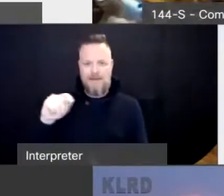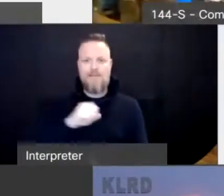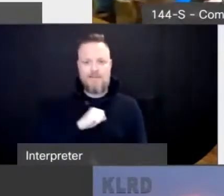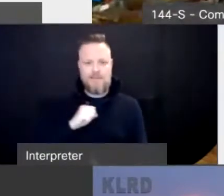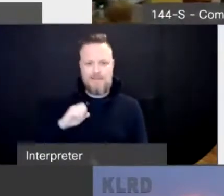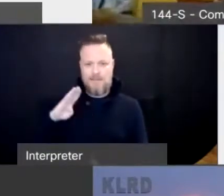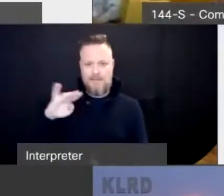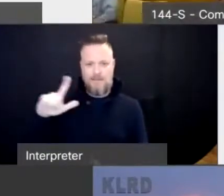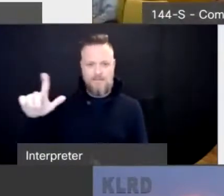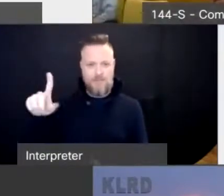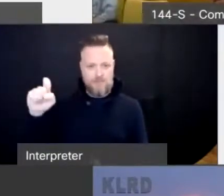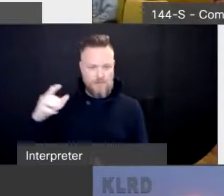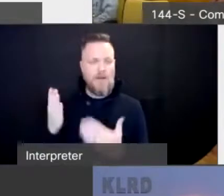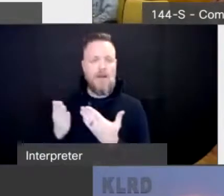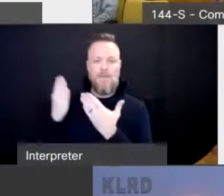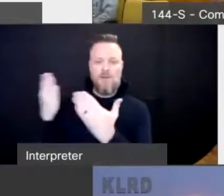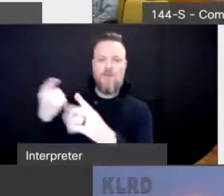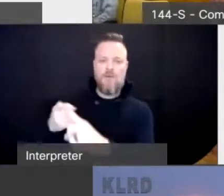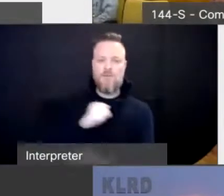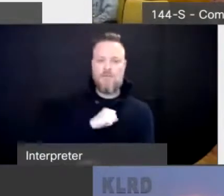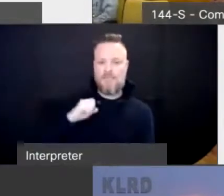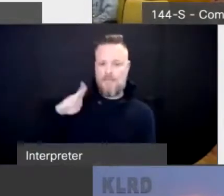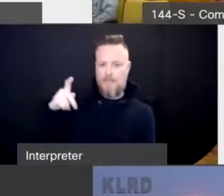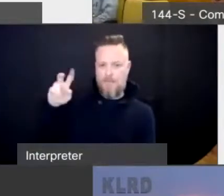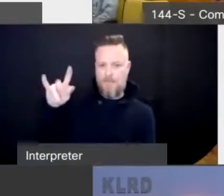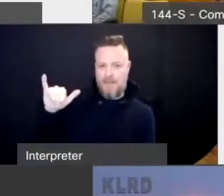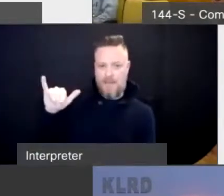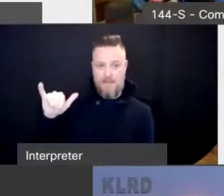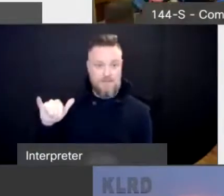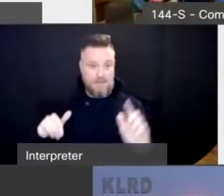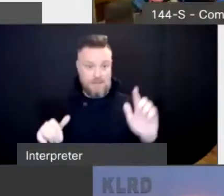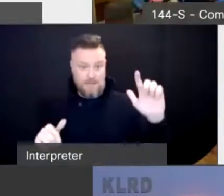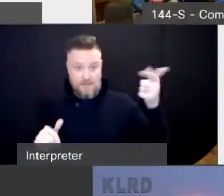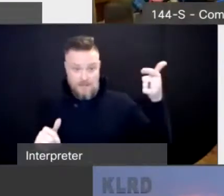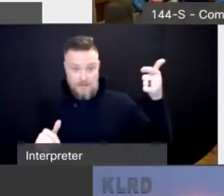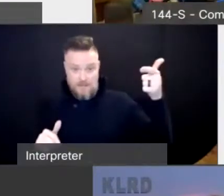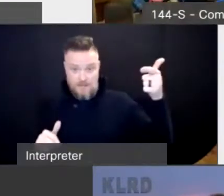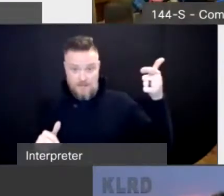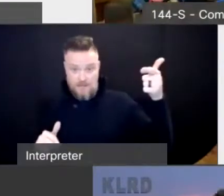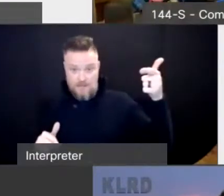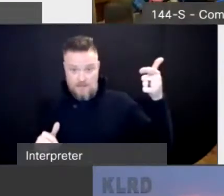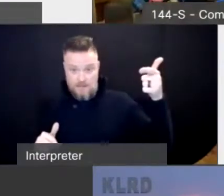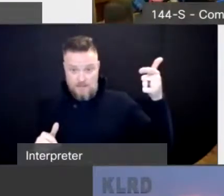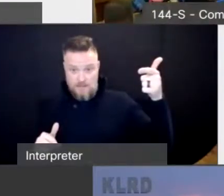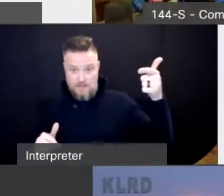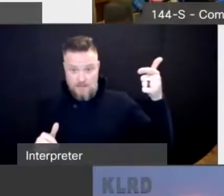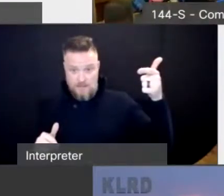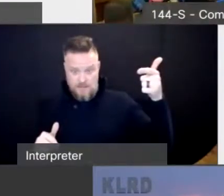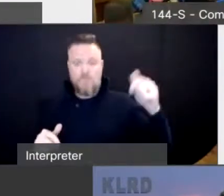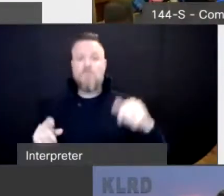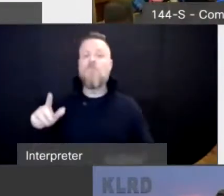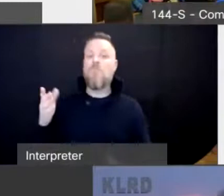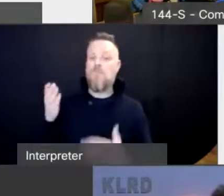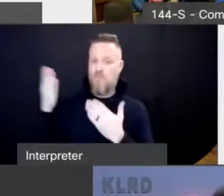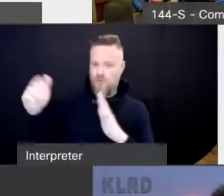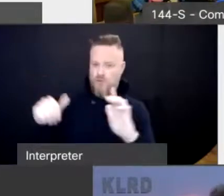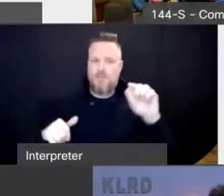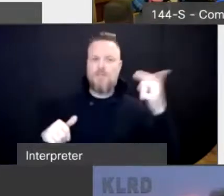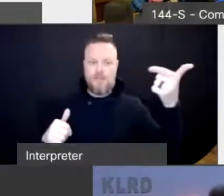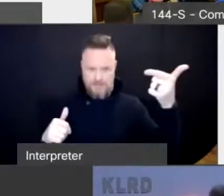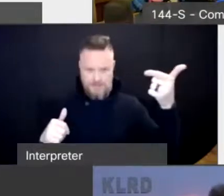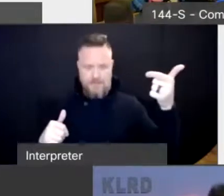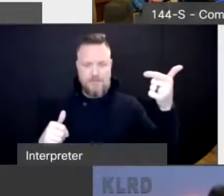for passage. I have a motion from Senator Petty. Do I have a second? have a second from Senator